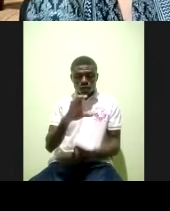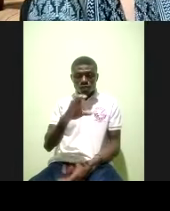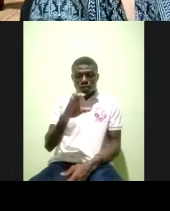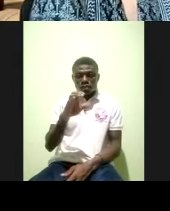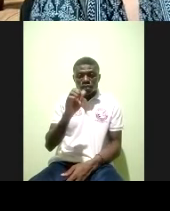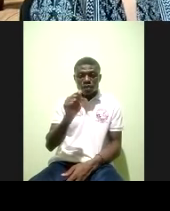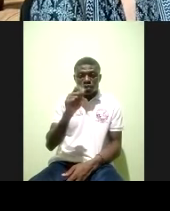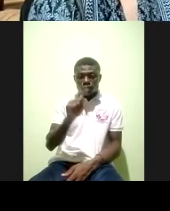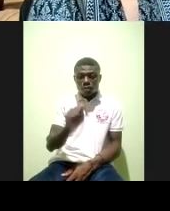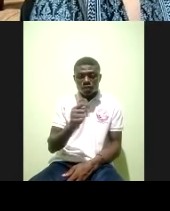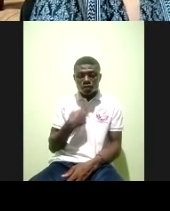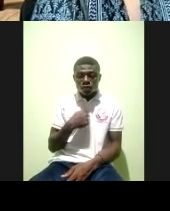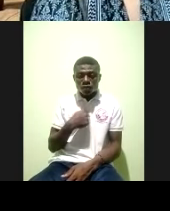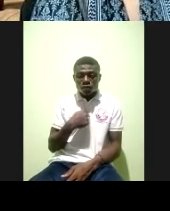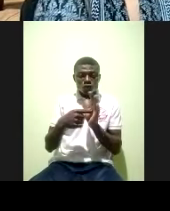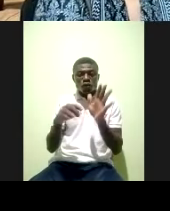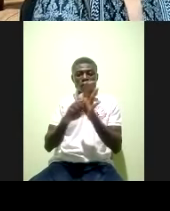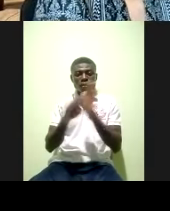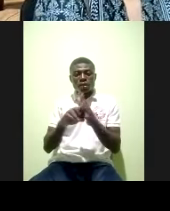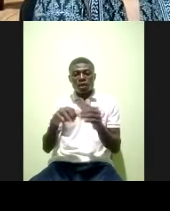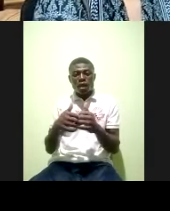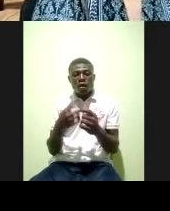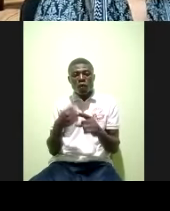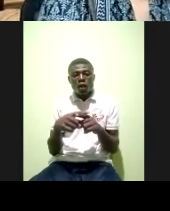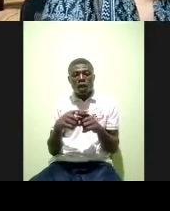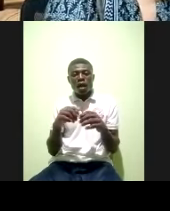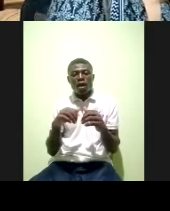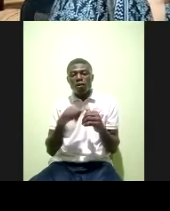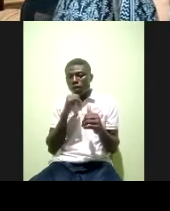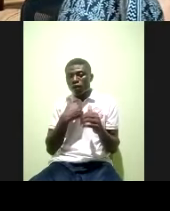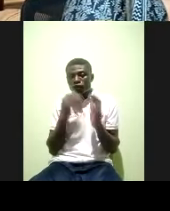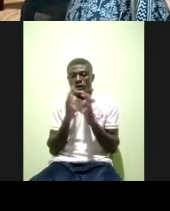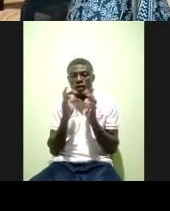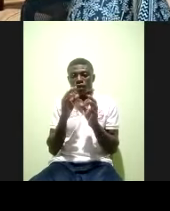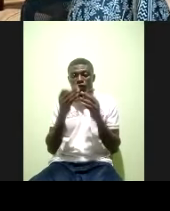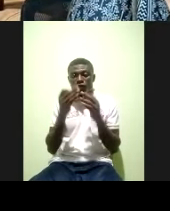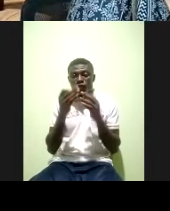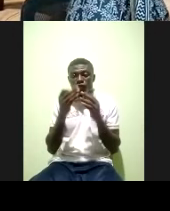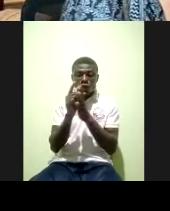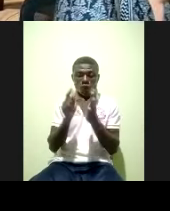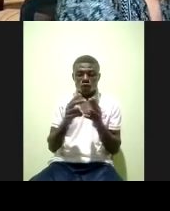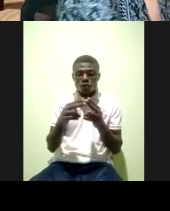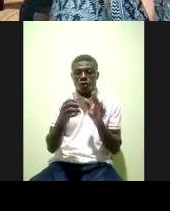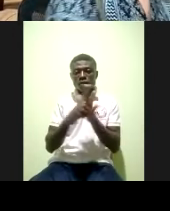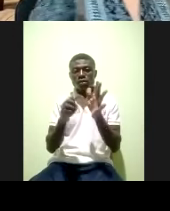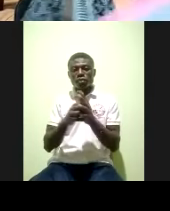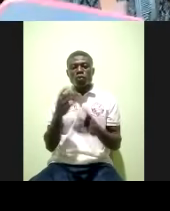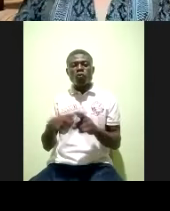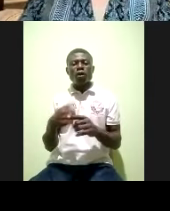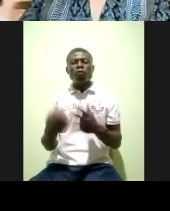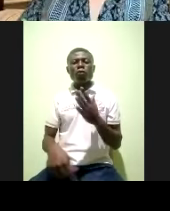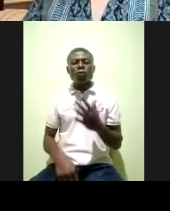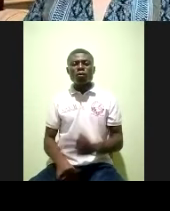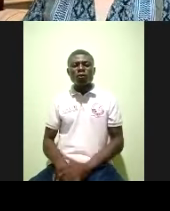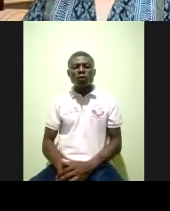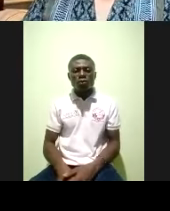I'm going to show you the example of a phonetic rule if they don't know the rule. For example, if the word is back,